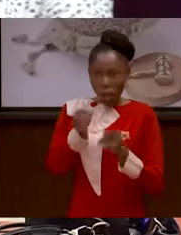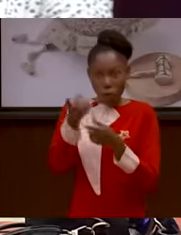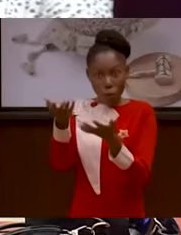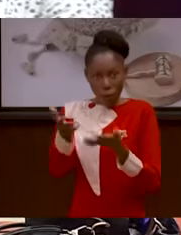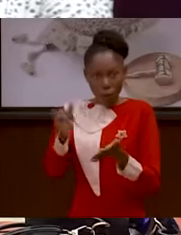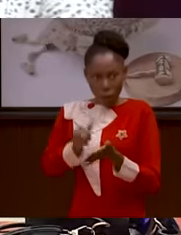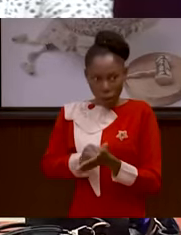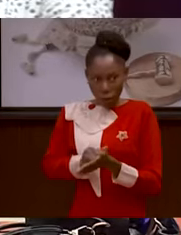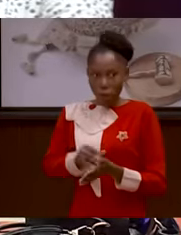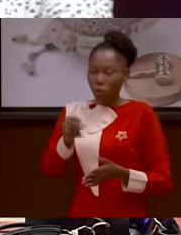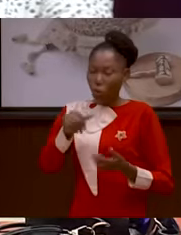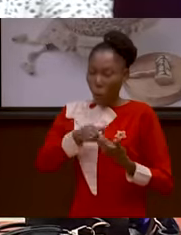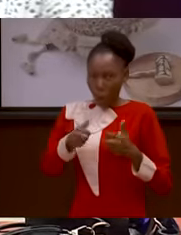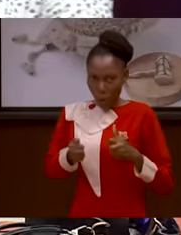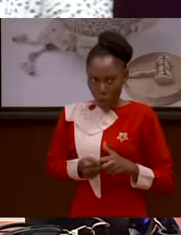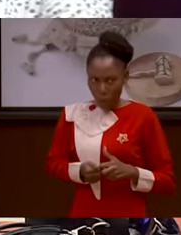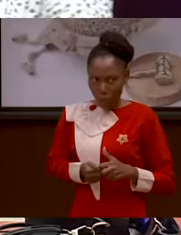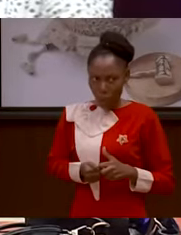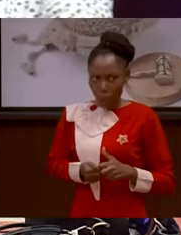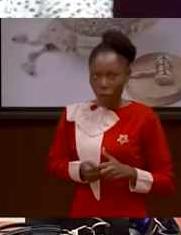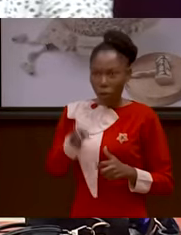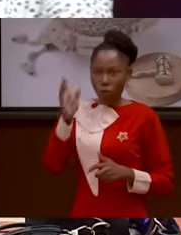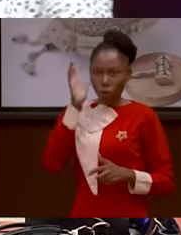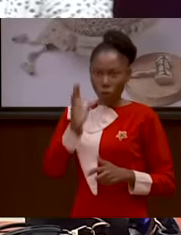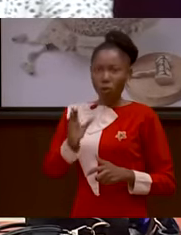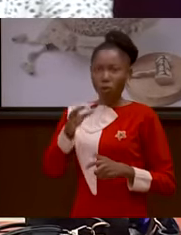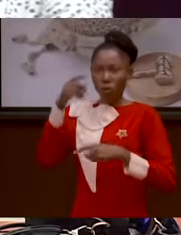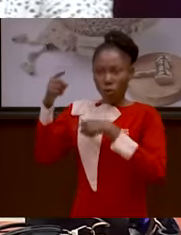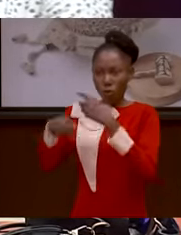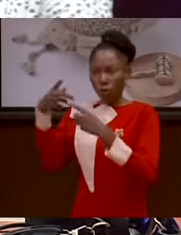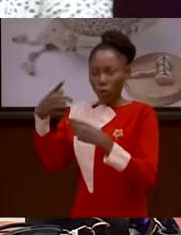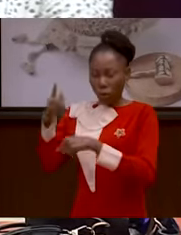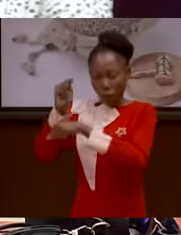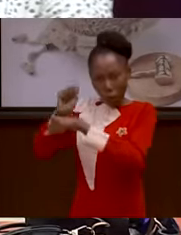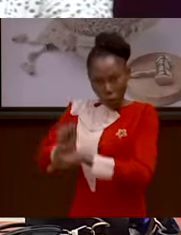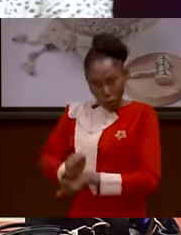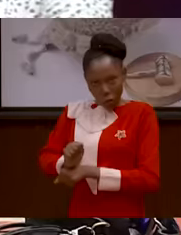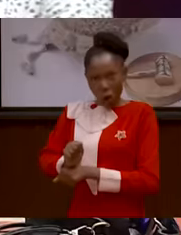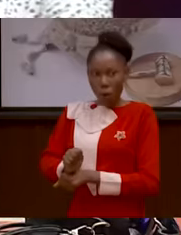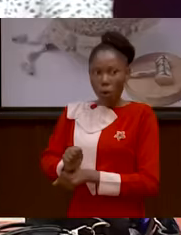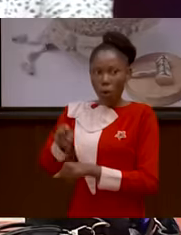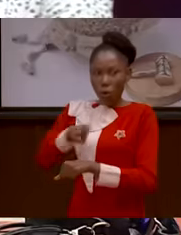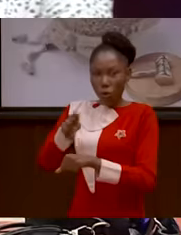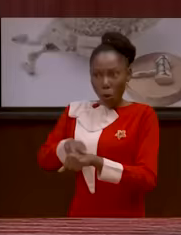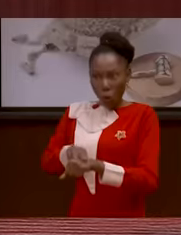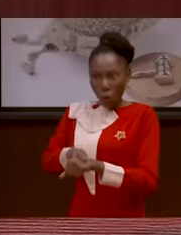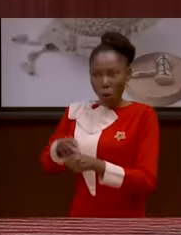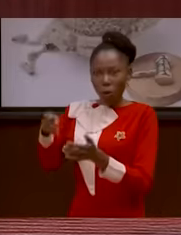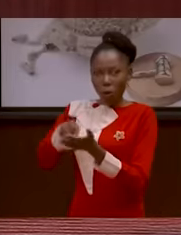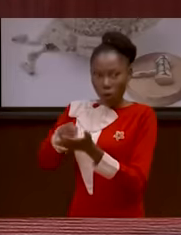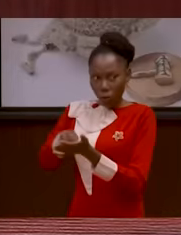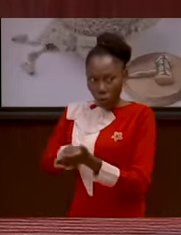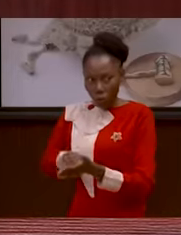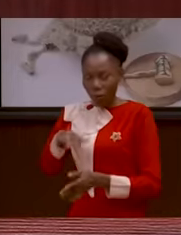that, if it's registry wedding, go to the traditional regular courts. That will be at the state high court,